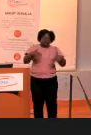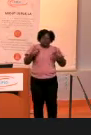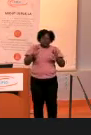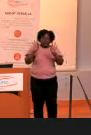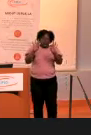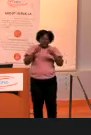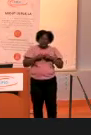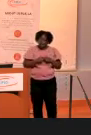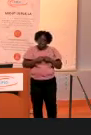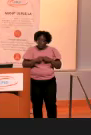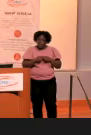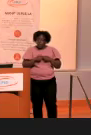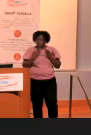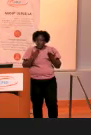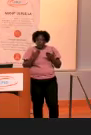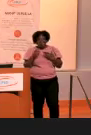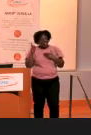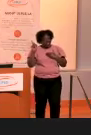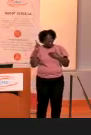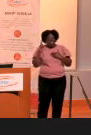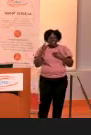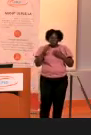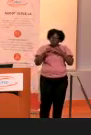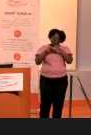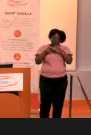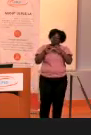up to now, a really durable response.